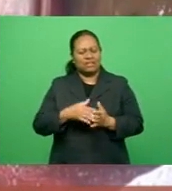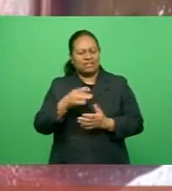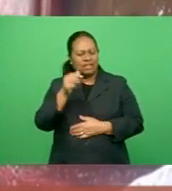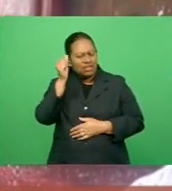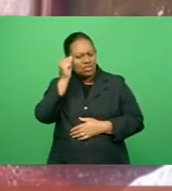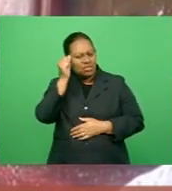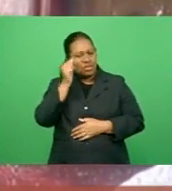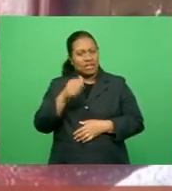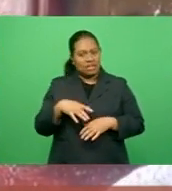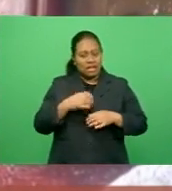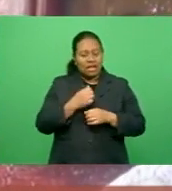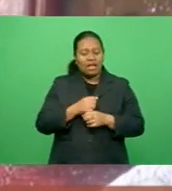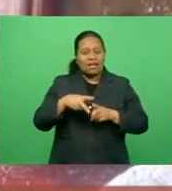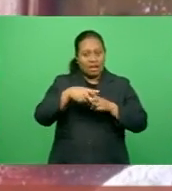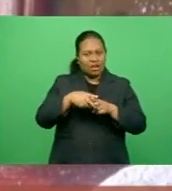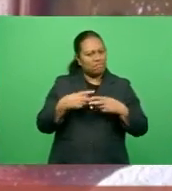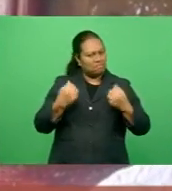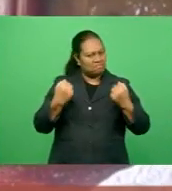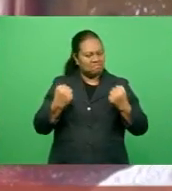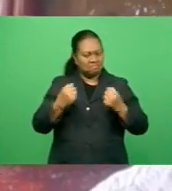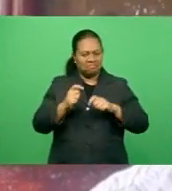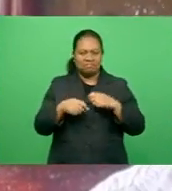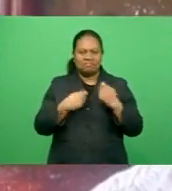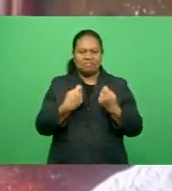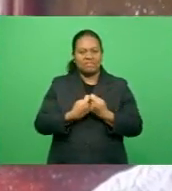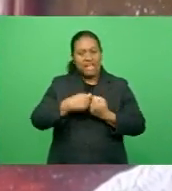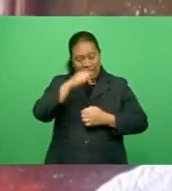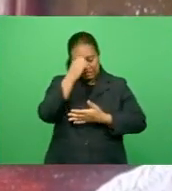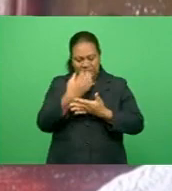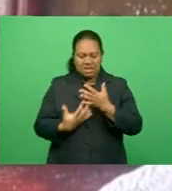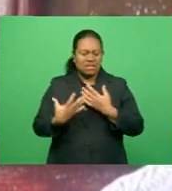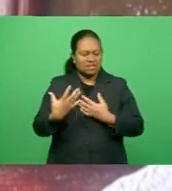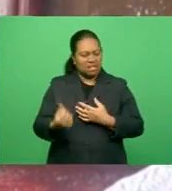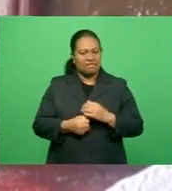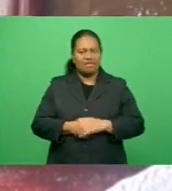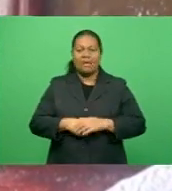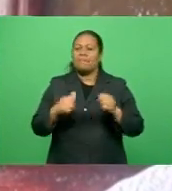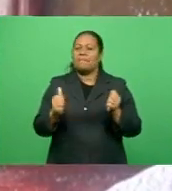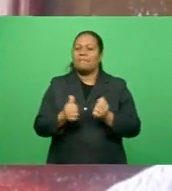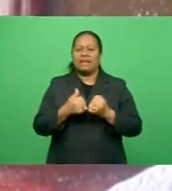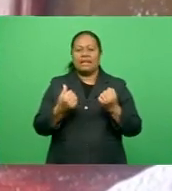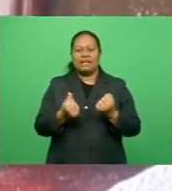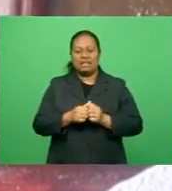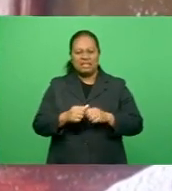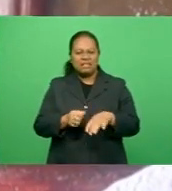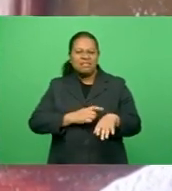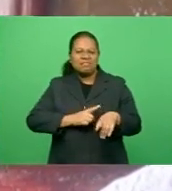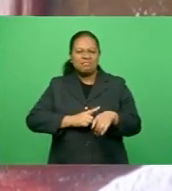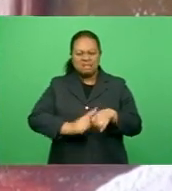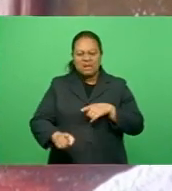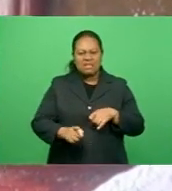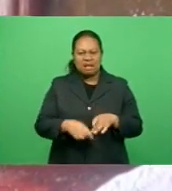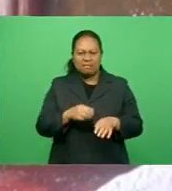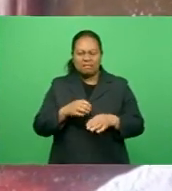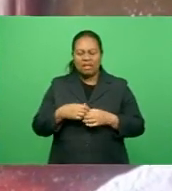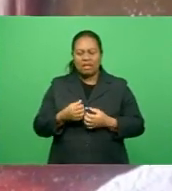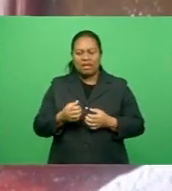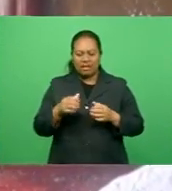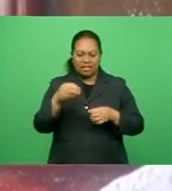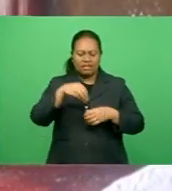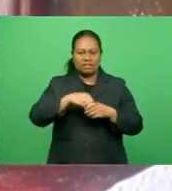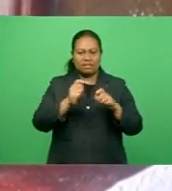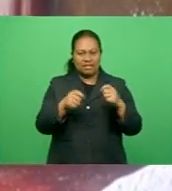Nandronga has a very strong side and they are a much experienced team and they have a lot of sprinters in the squad. I know Nandronga will win again this year. I